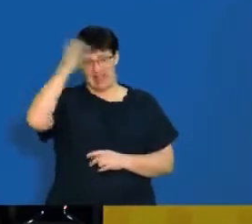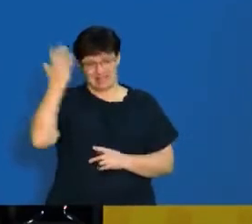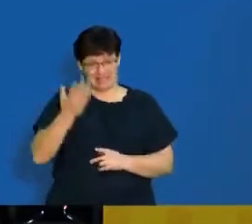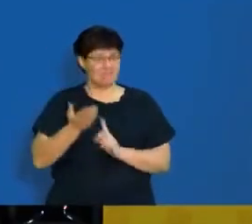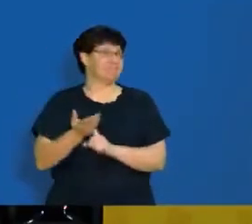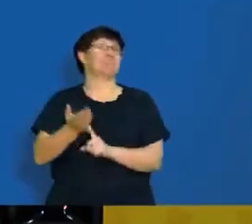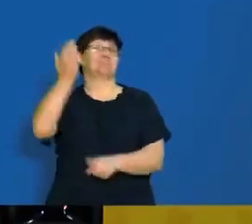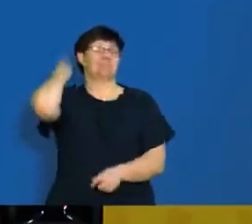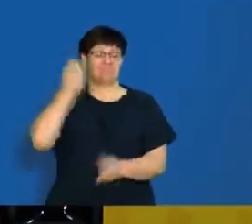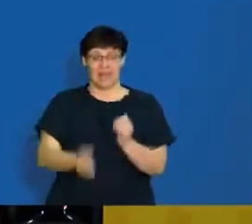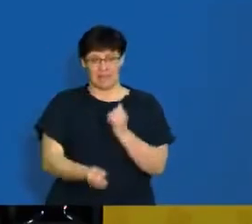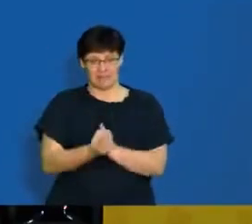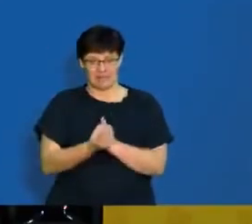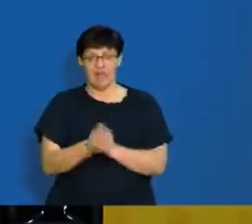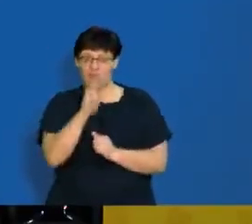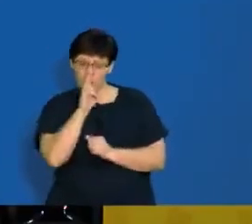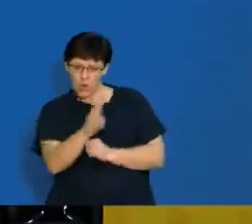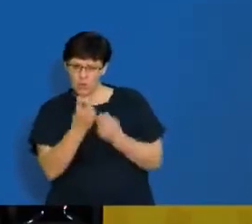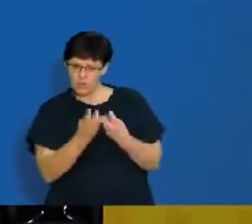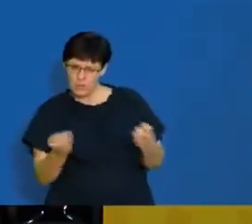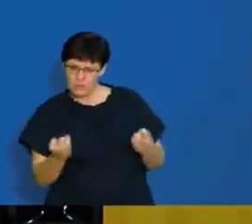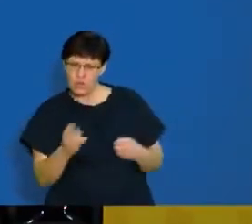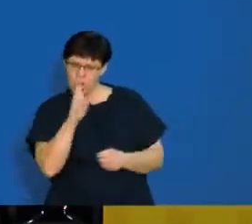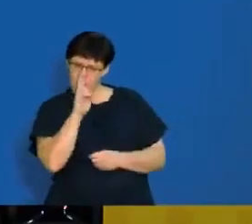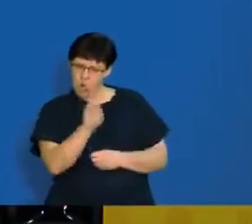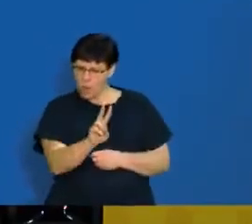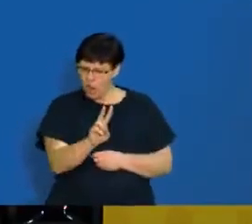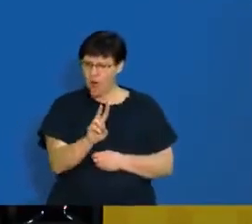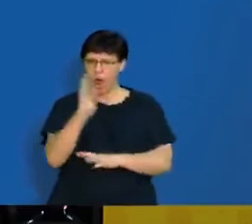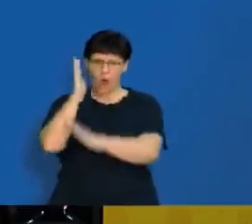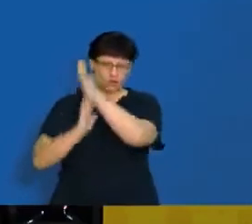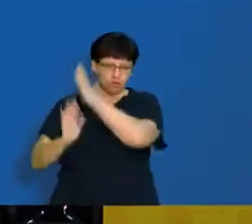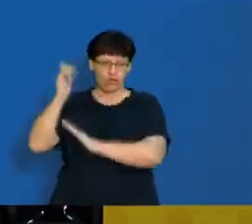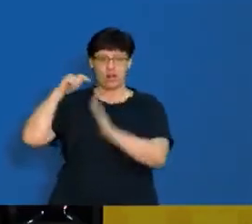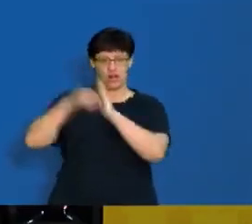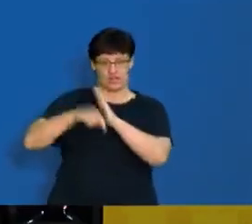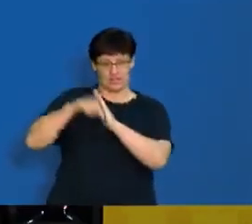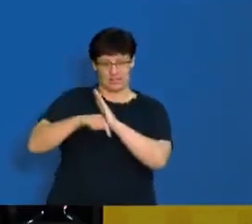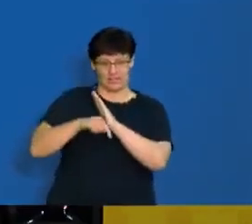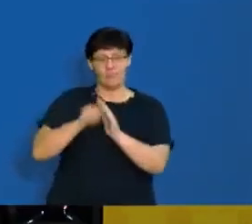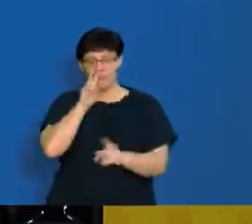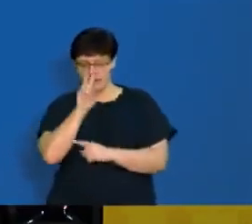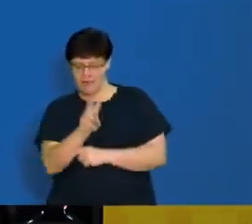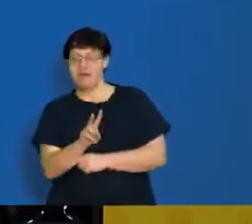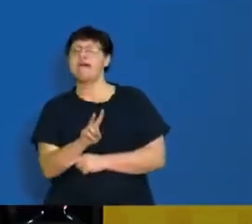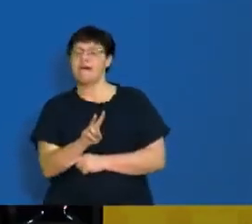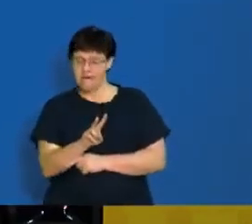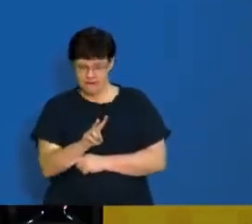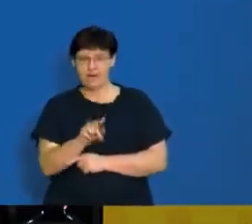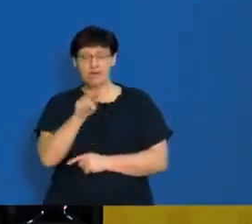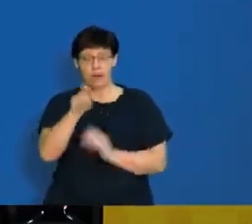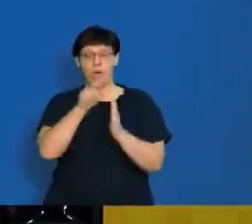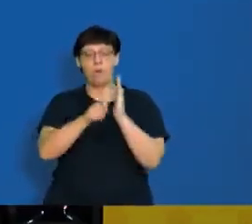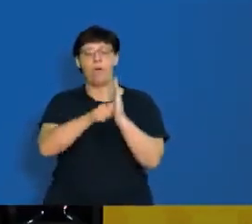time ago. So when you're looking at a source, you need to look at it in historical context, and you should be able to say that the